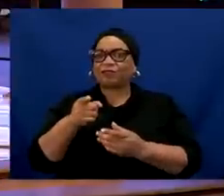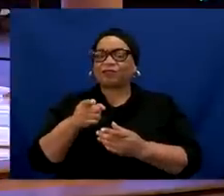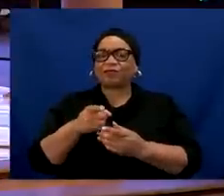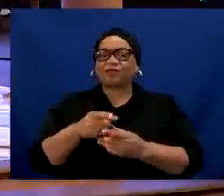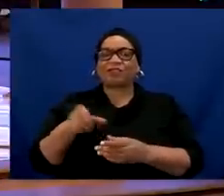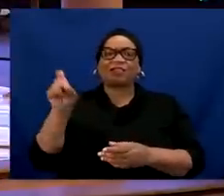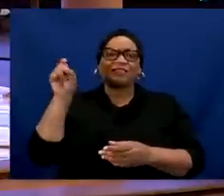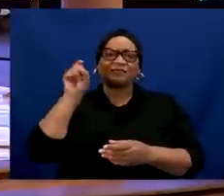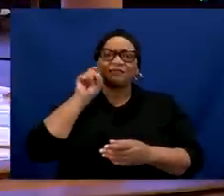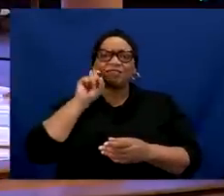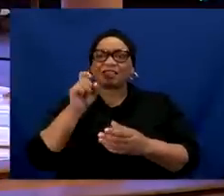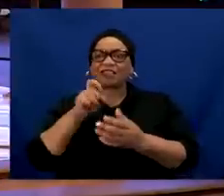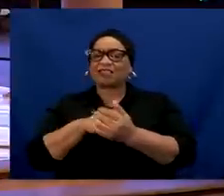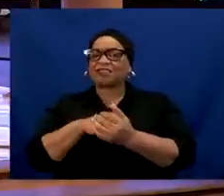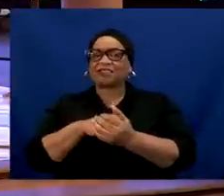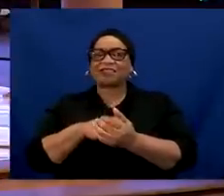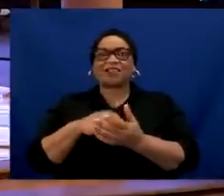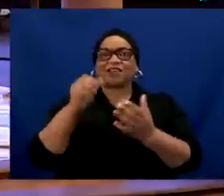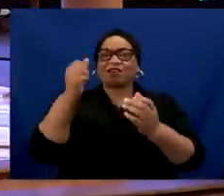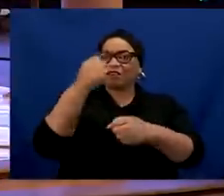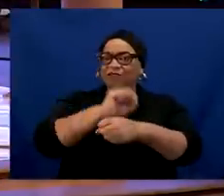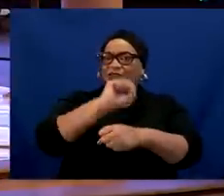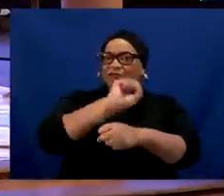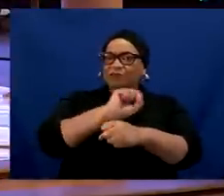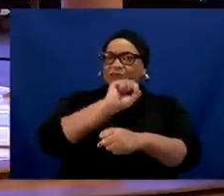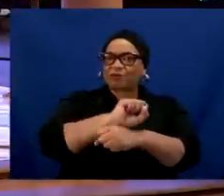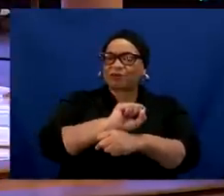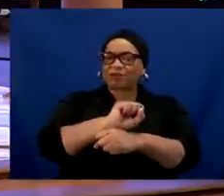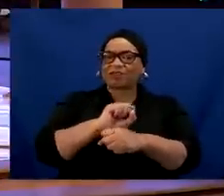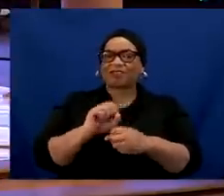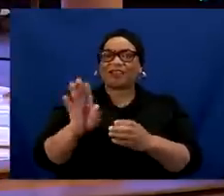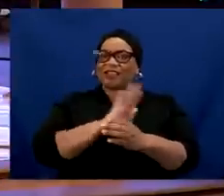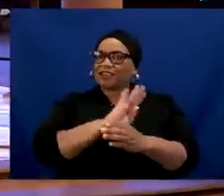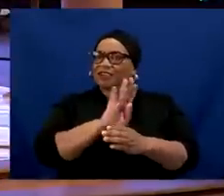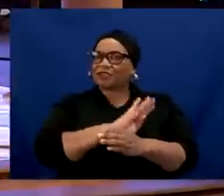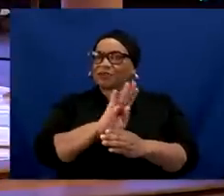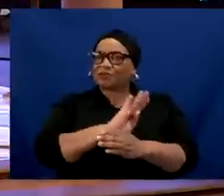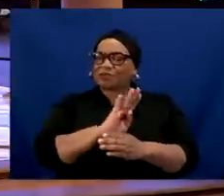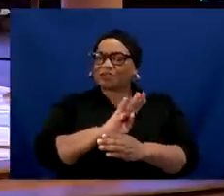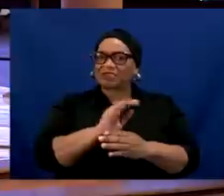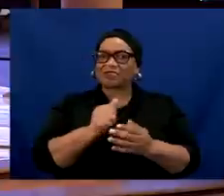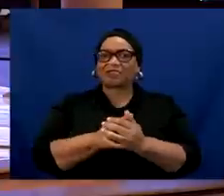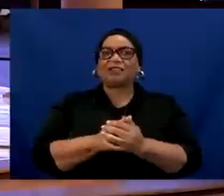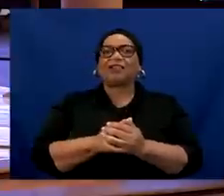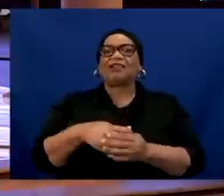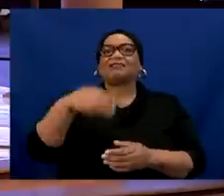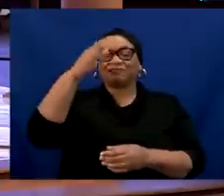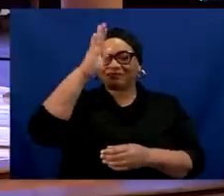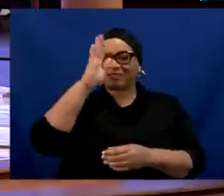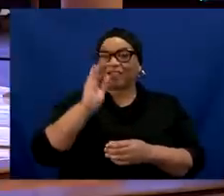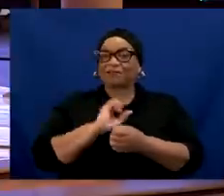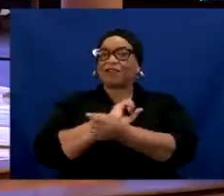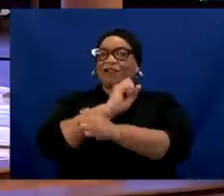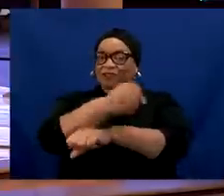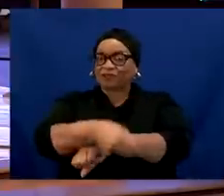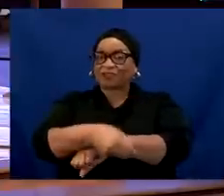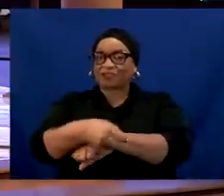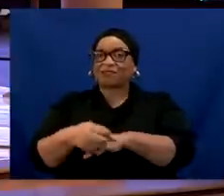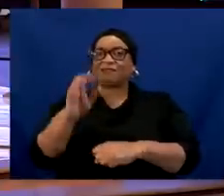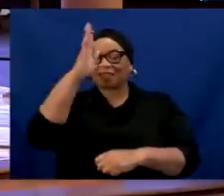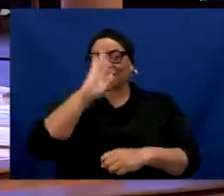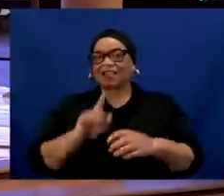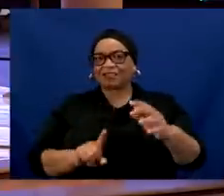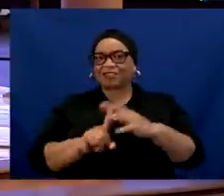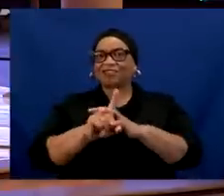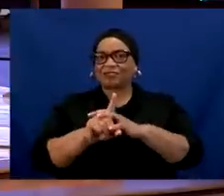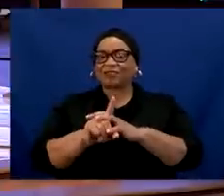sexist reality on the job, but you've been able to overcome it because God can do it. I need to talk to somebody who's had